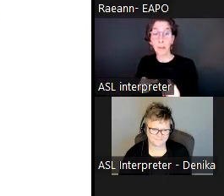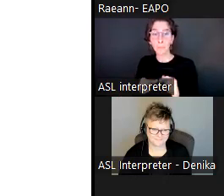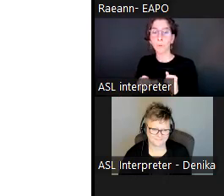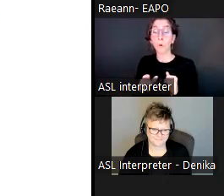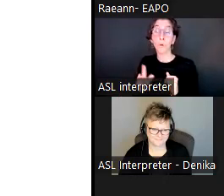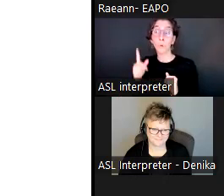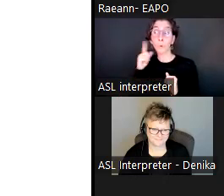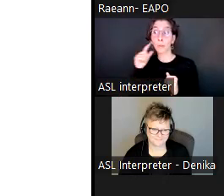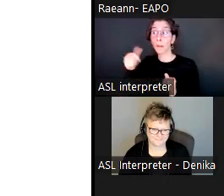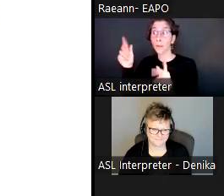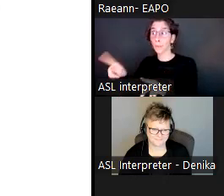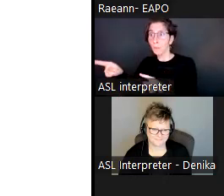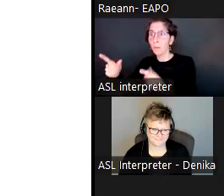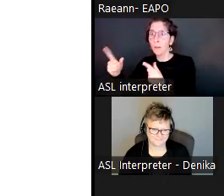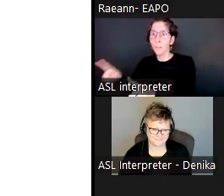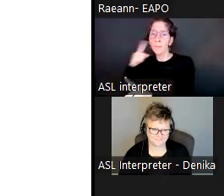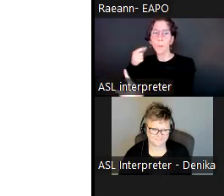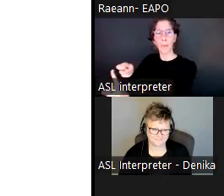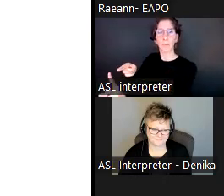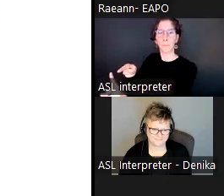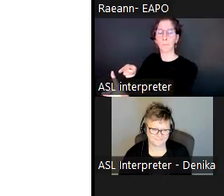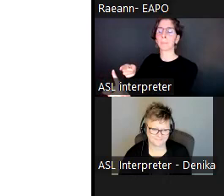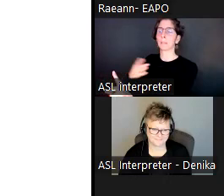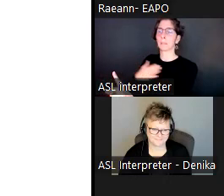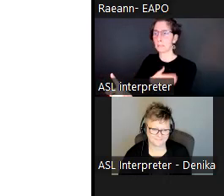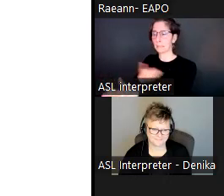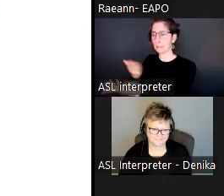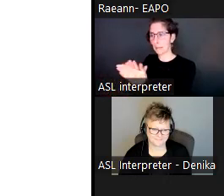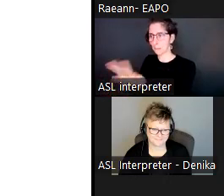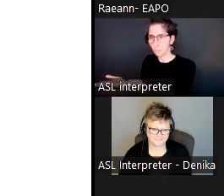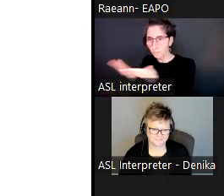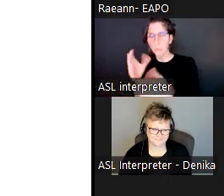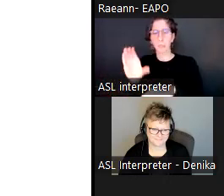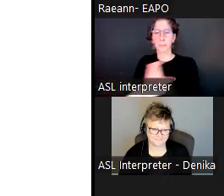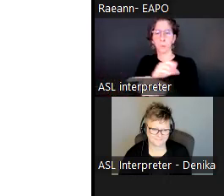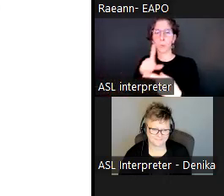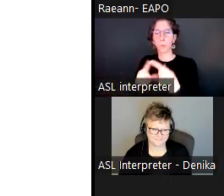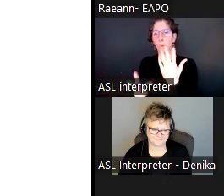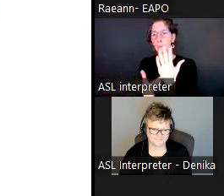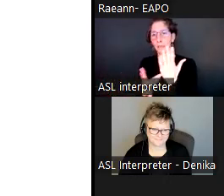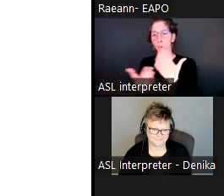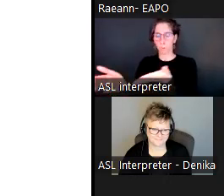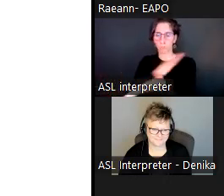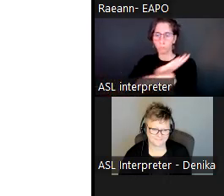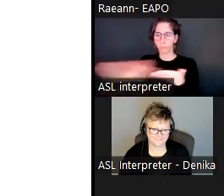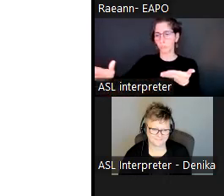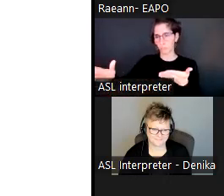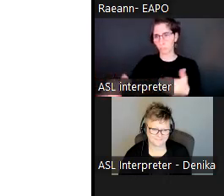it happened to, advise them to bring their computer to a technician to be wiped out.